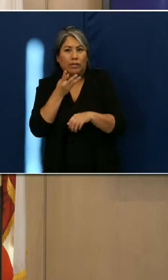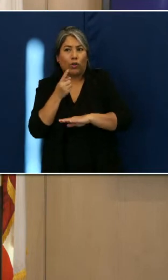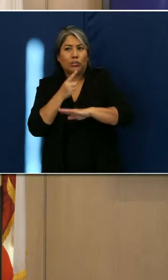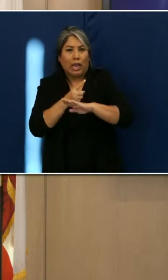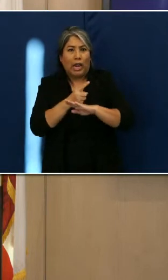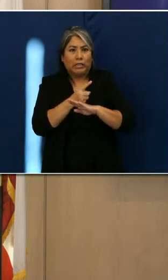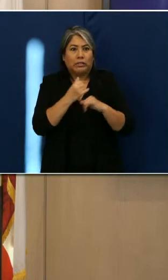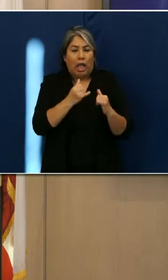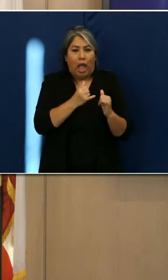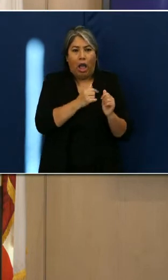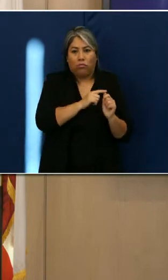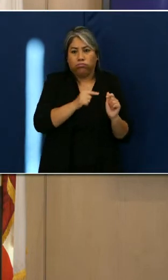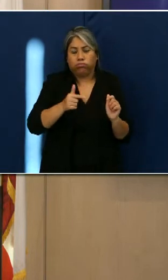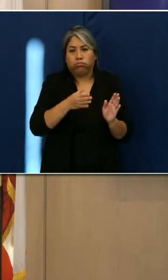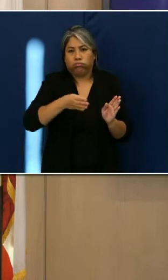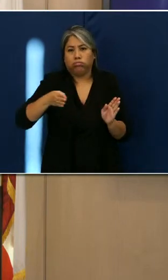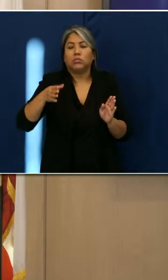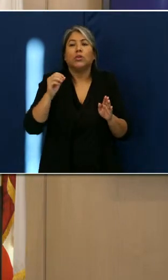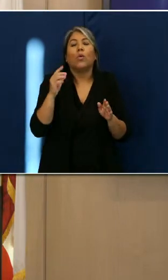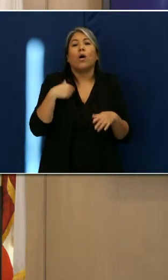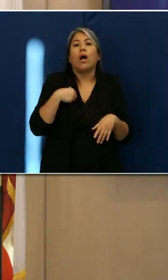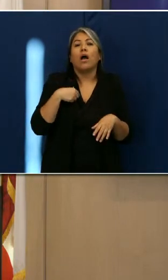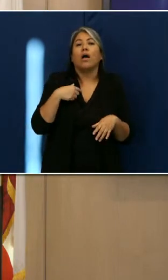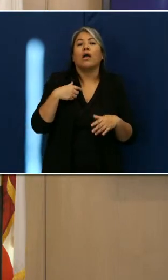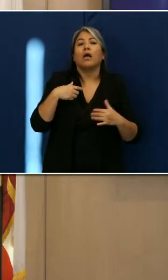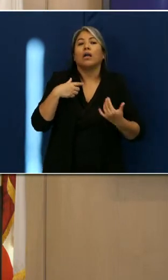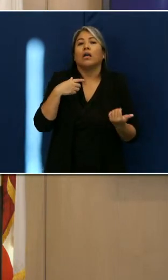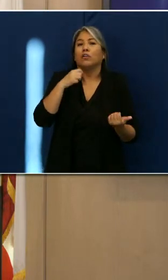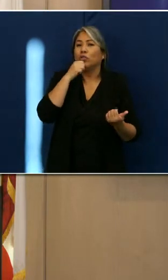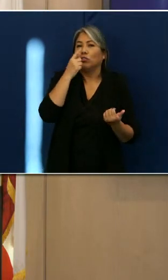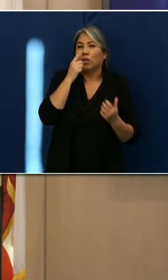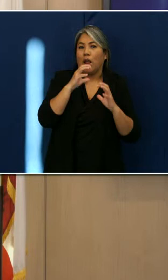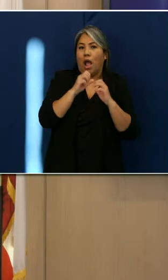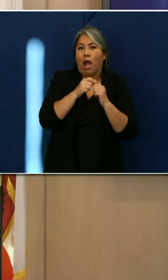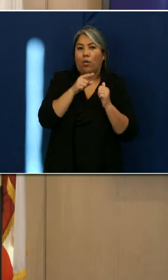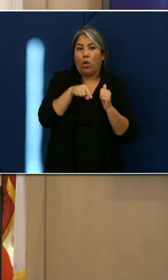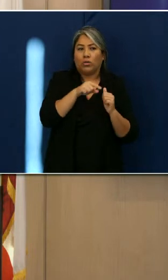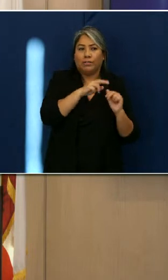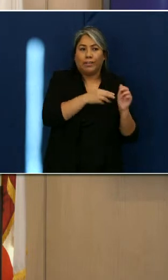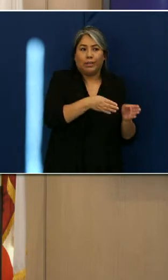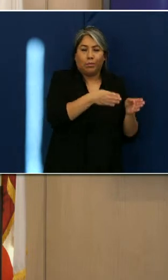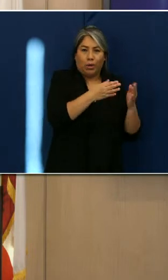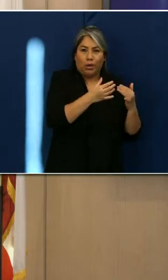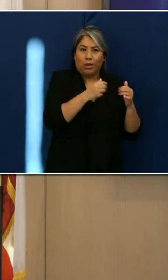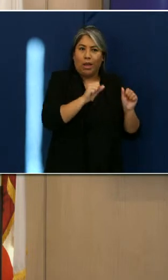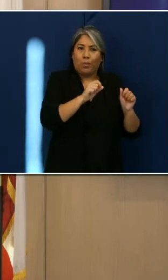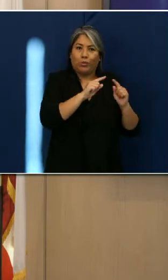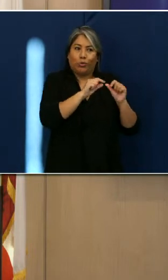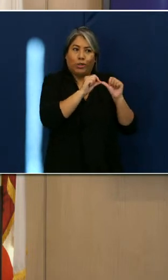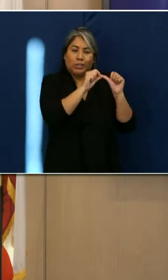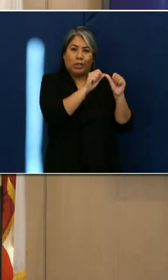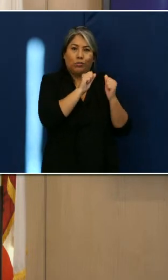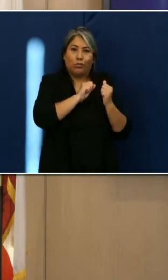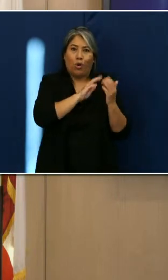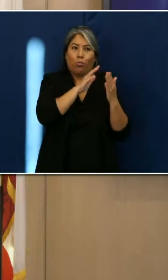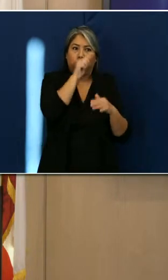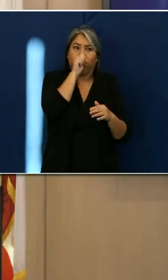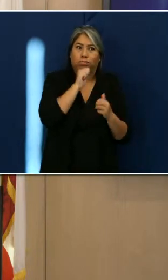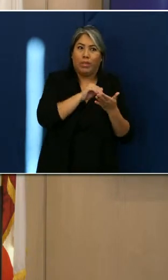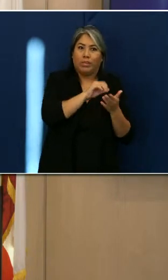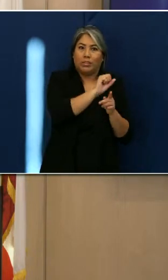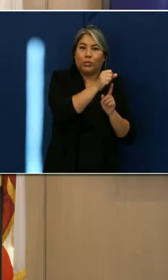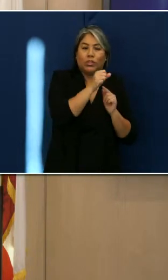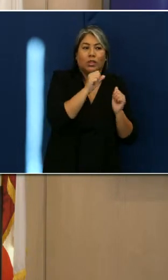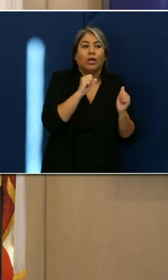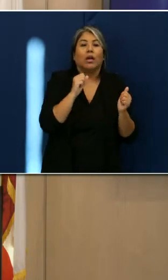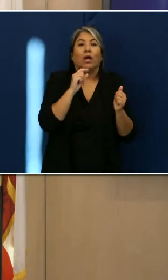a row now. I just don't understand how those facilities are able to continue to cope in a situation where it doesn't appear